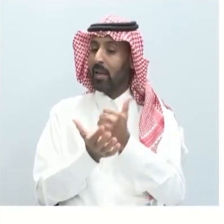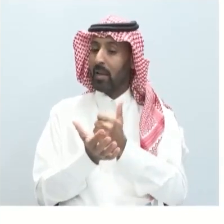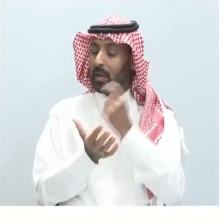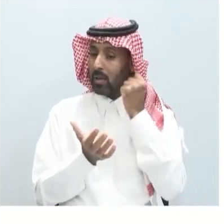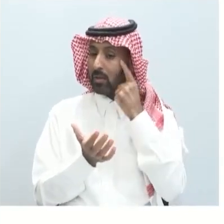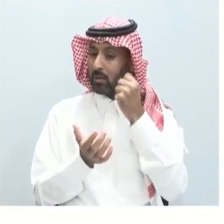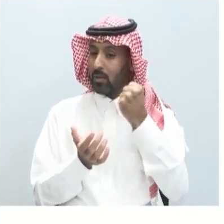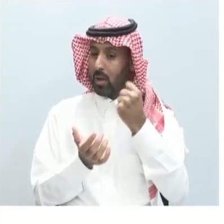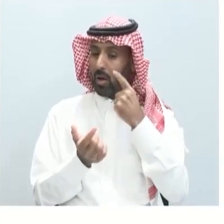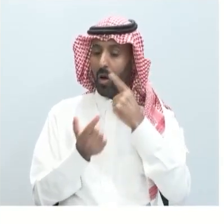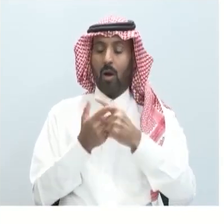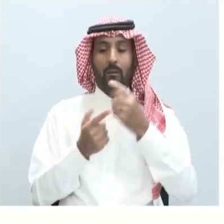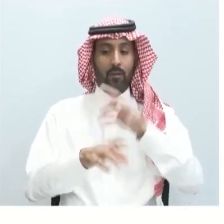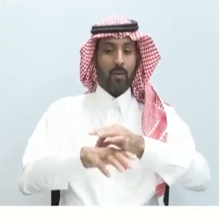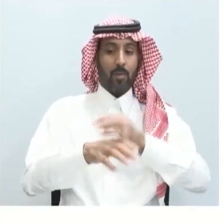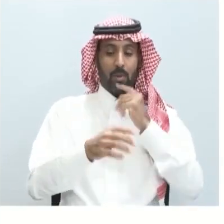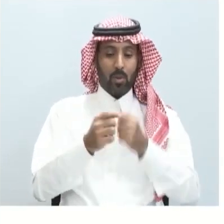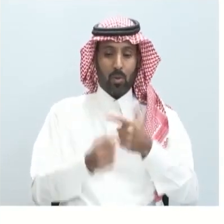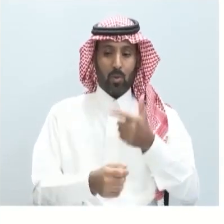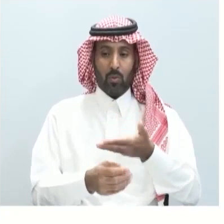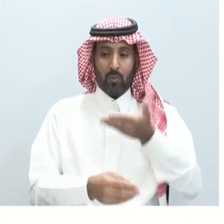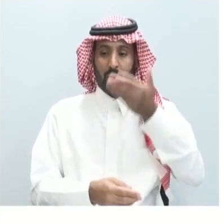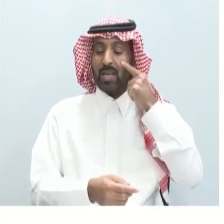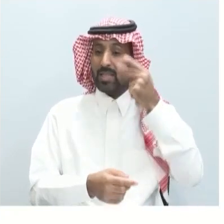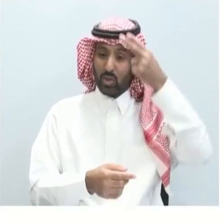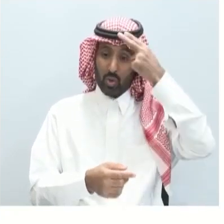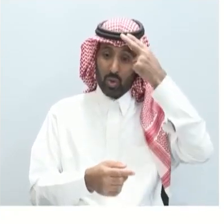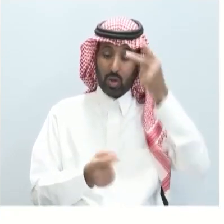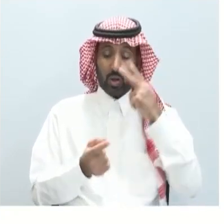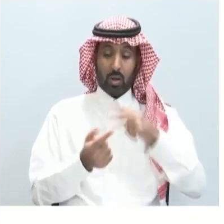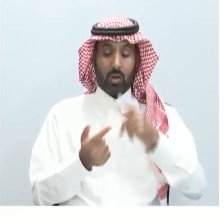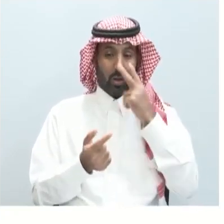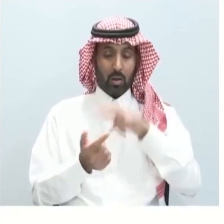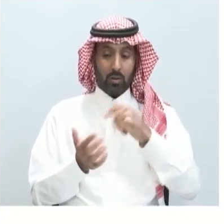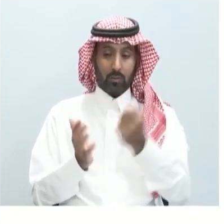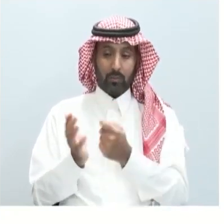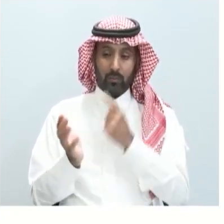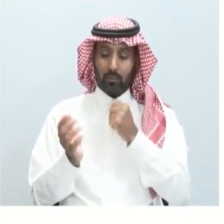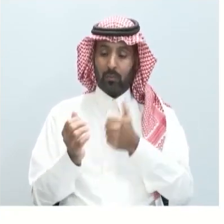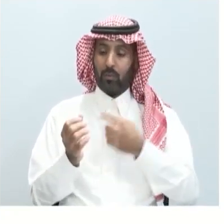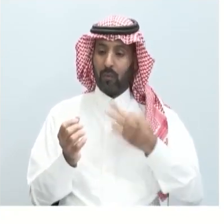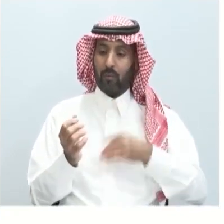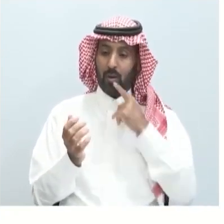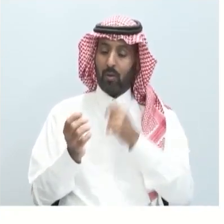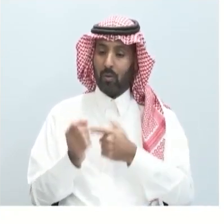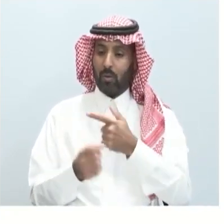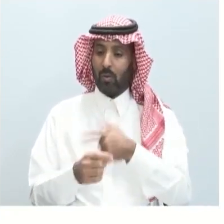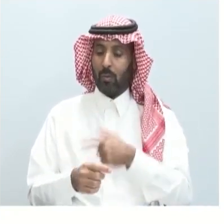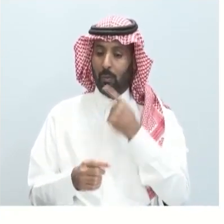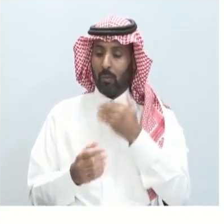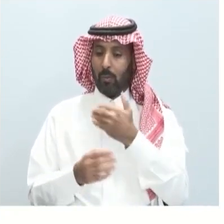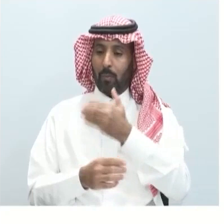the people and the economy of Saudi Arabia? Read the passage and underline all the positive features about people and